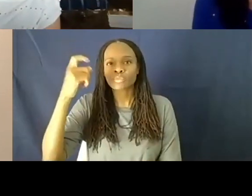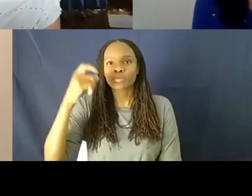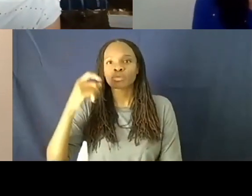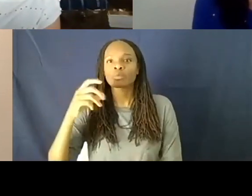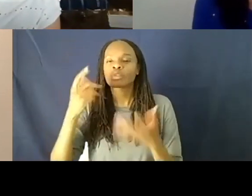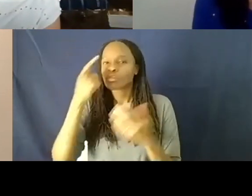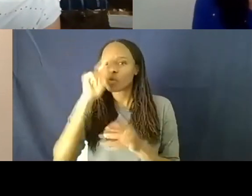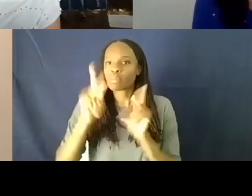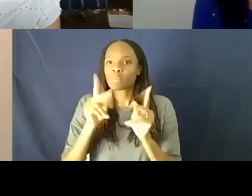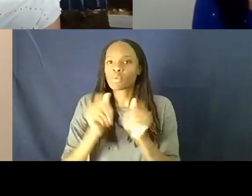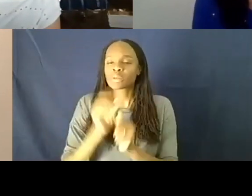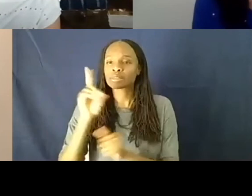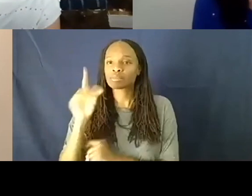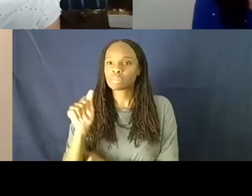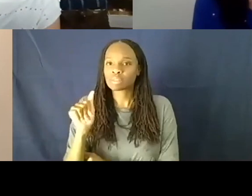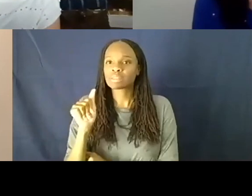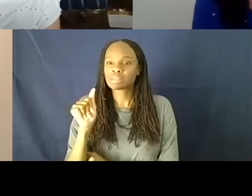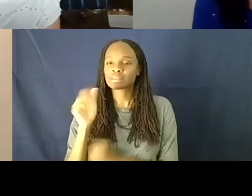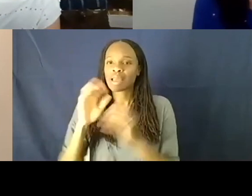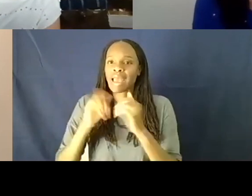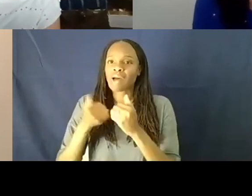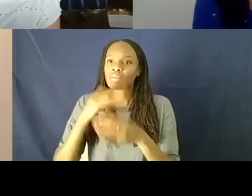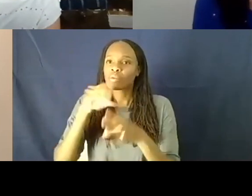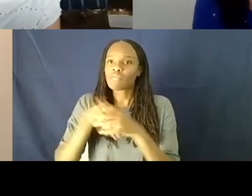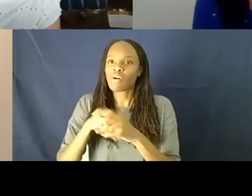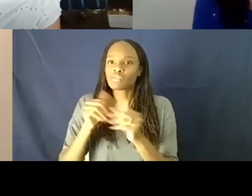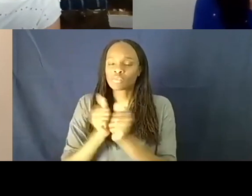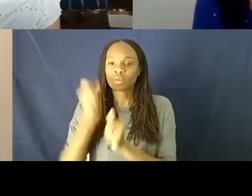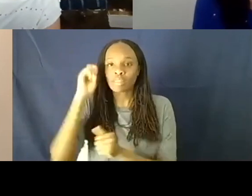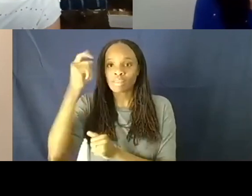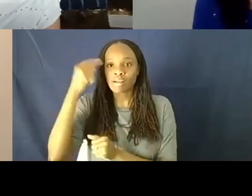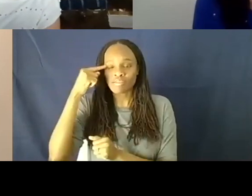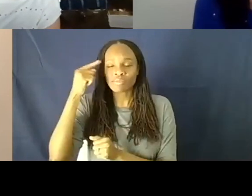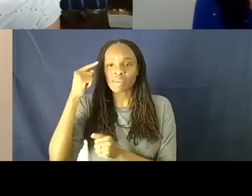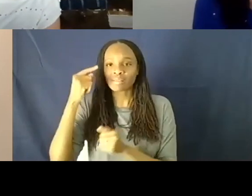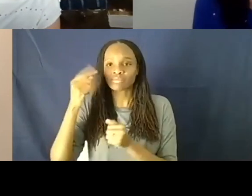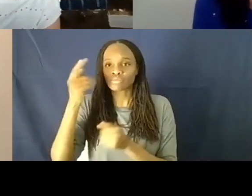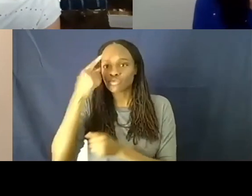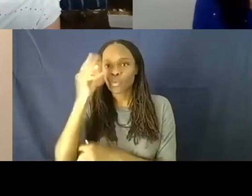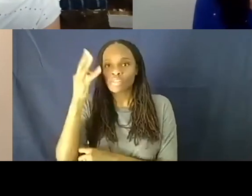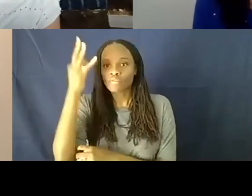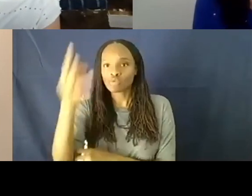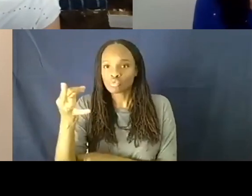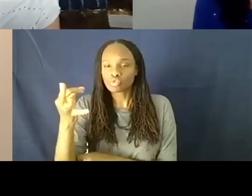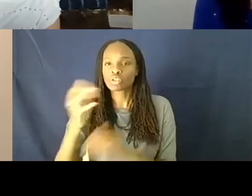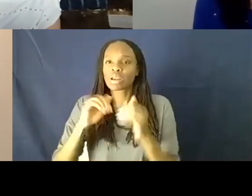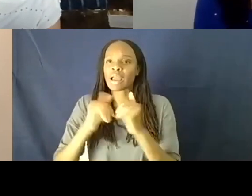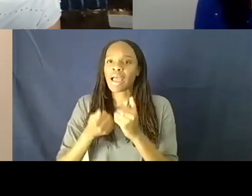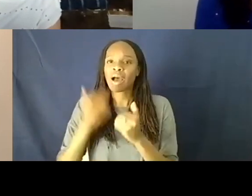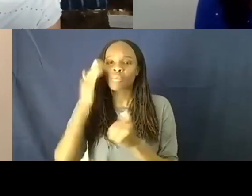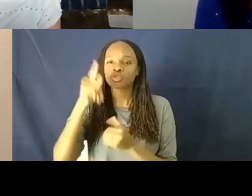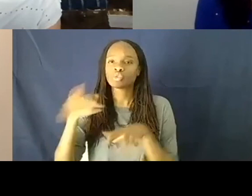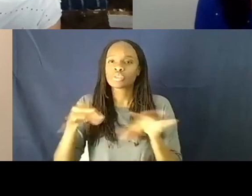would engage with their government in the years to come, how would you describe that in 1 minute?